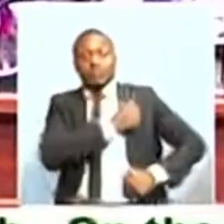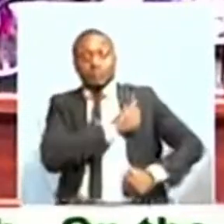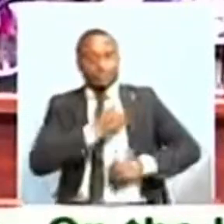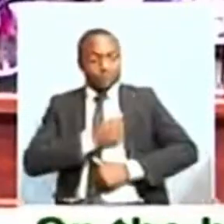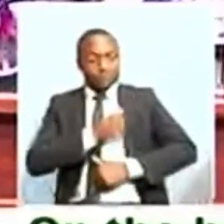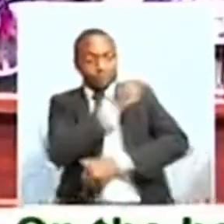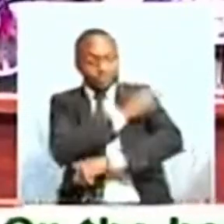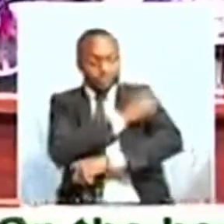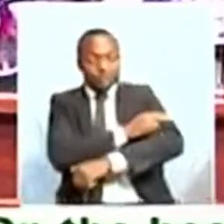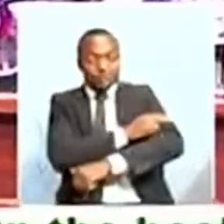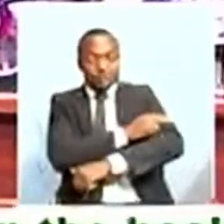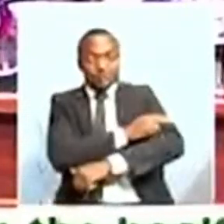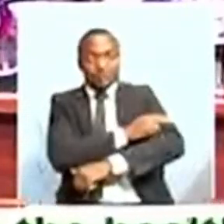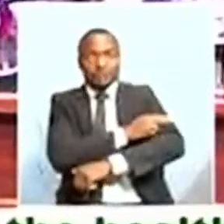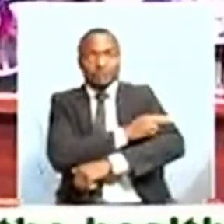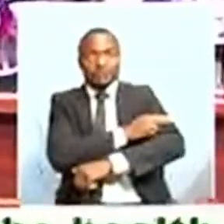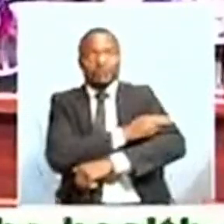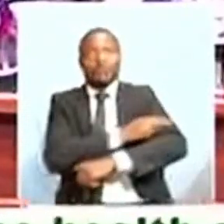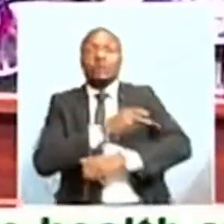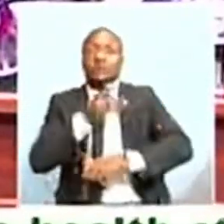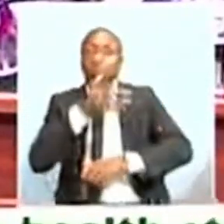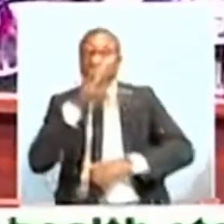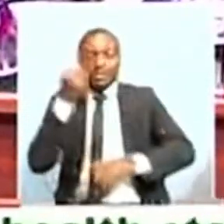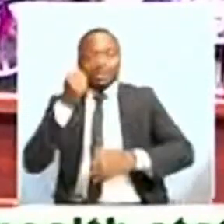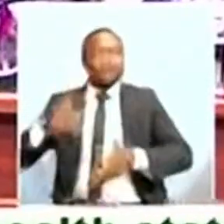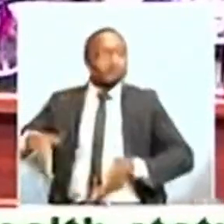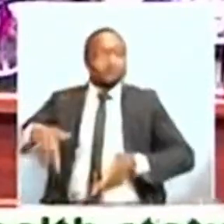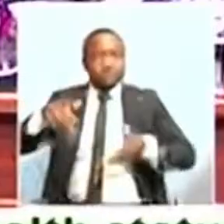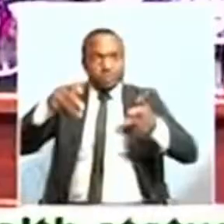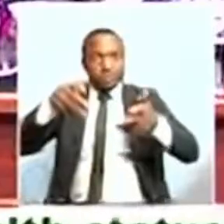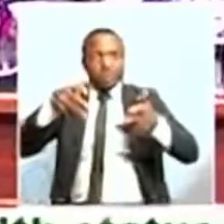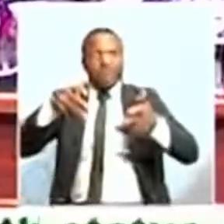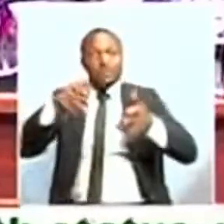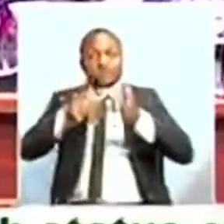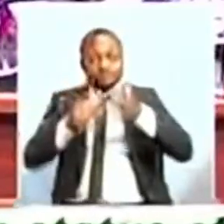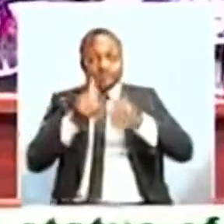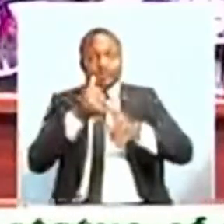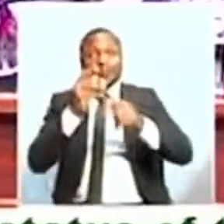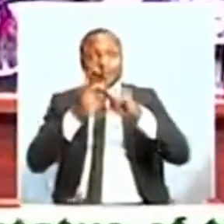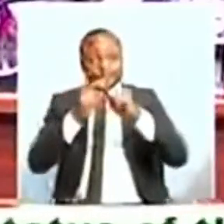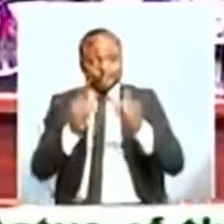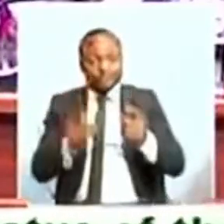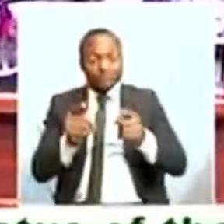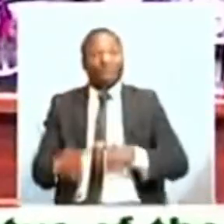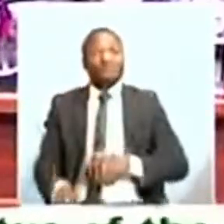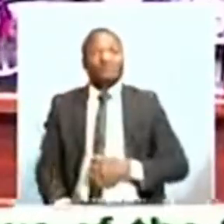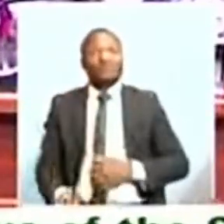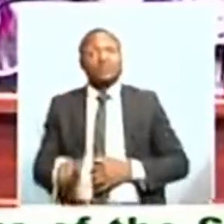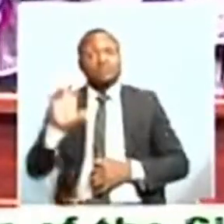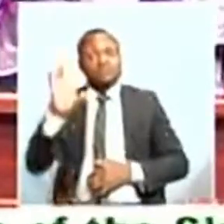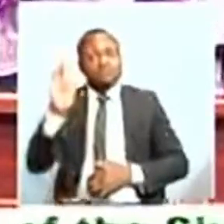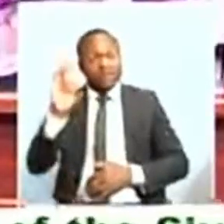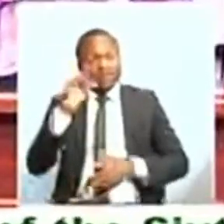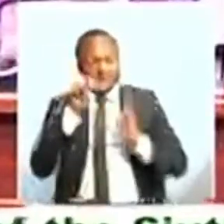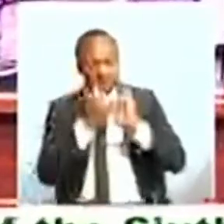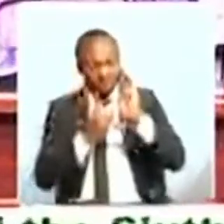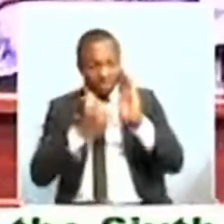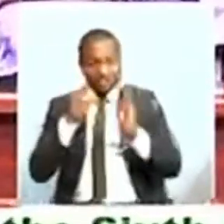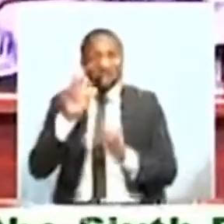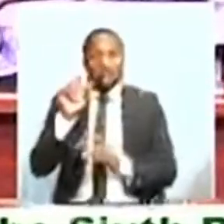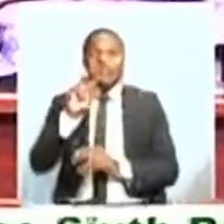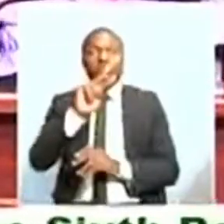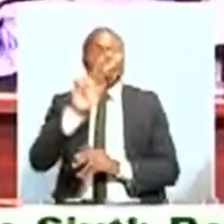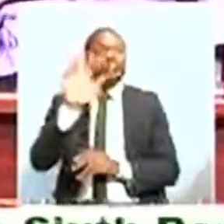for possible evacuation to the Republic of South Africa. However, on the 17th January